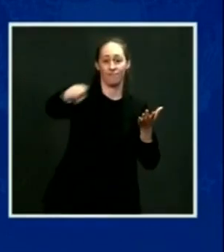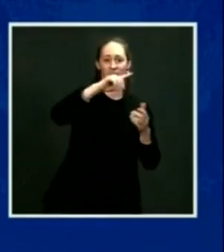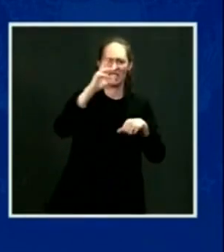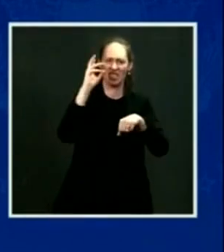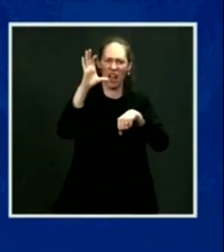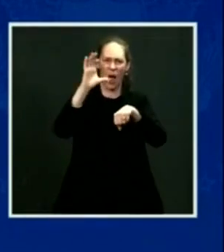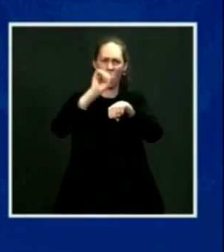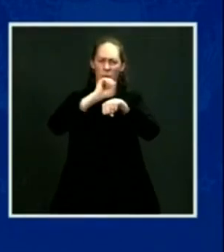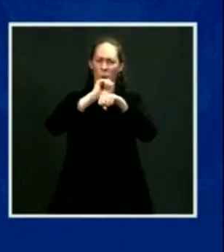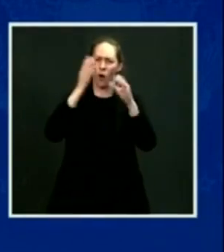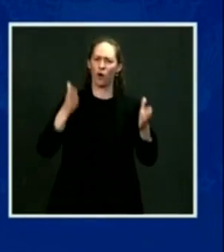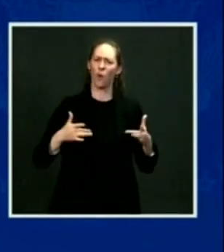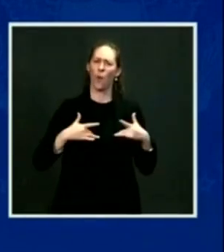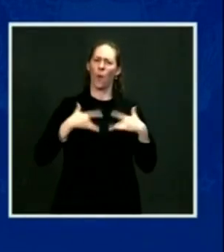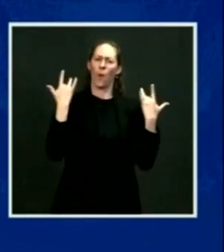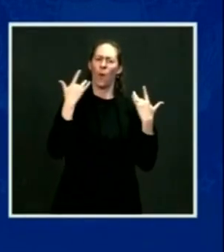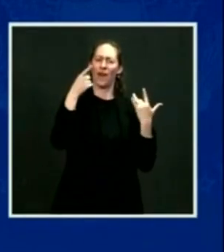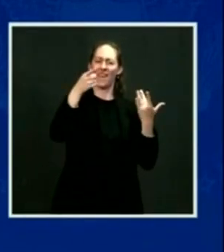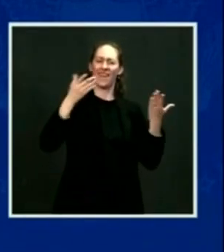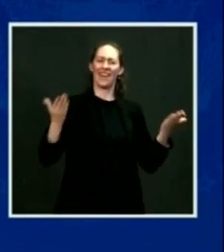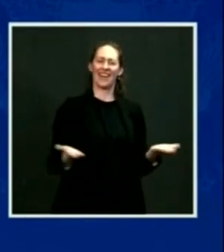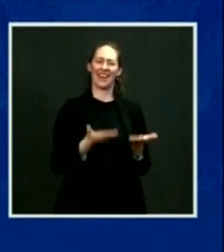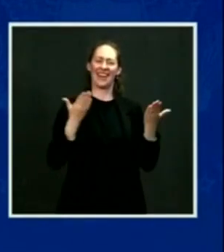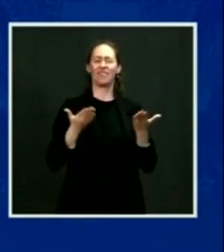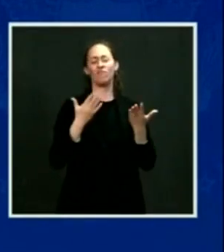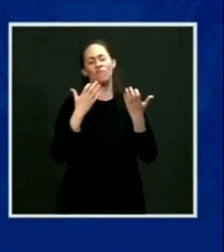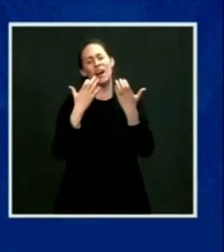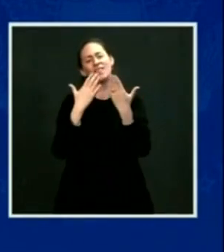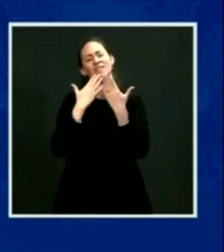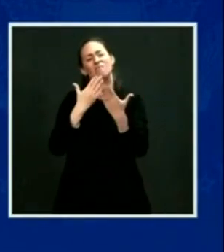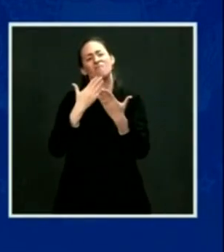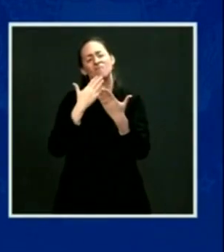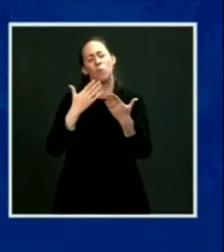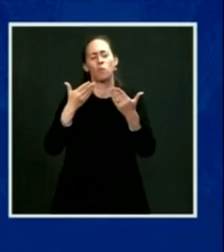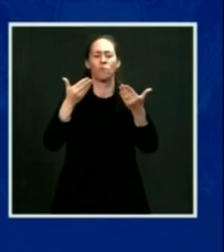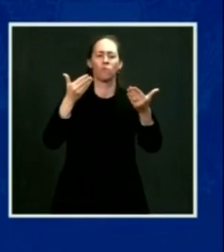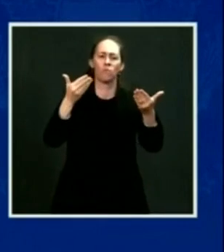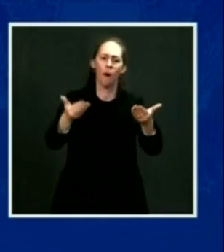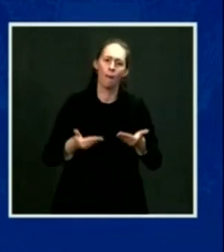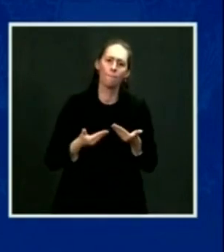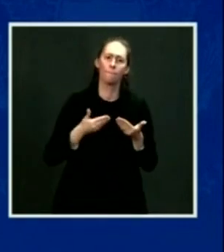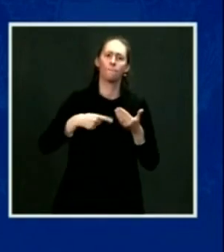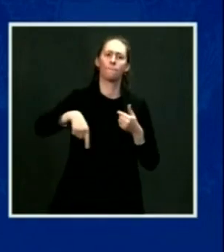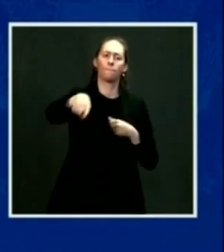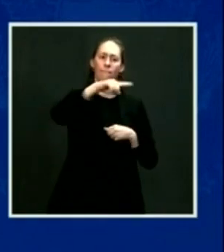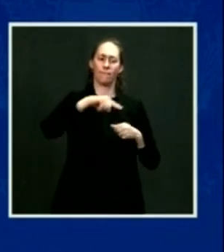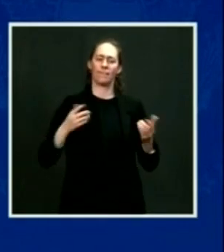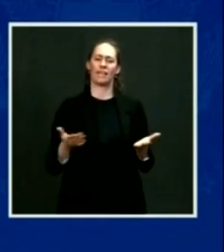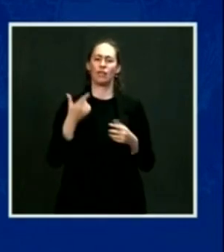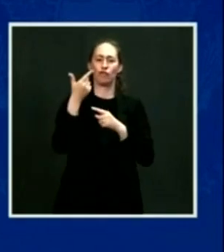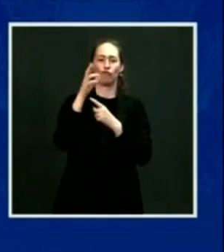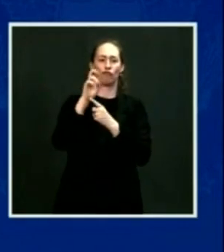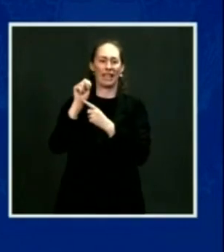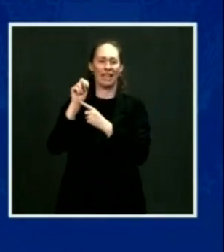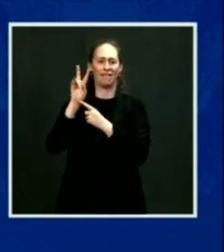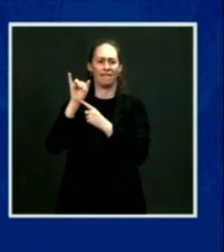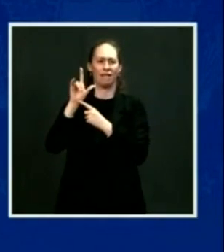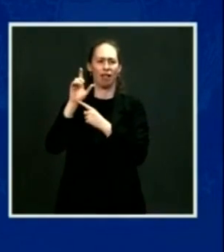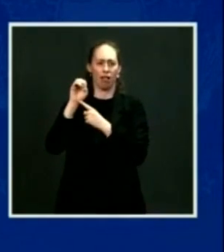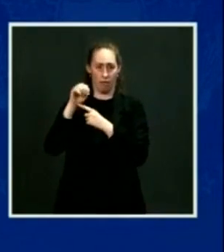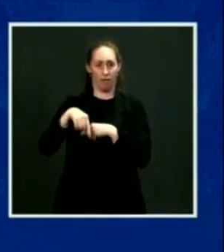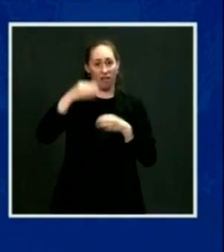it's really my pleasure to welcome you to Greenville. This is where we build zero emission,